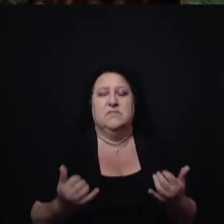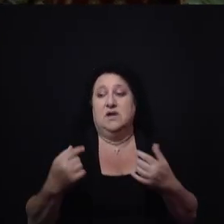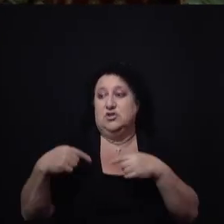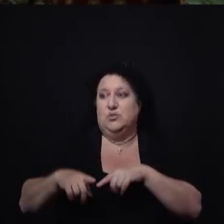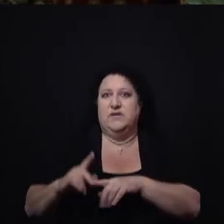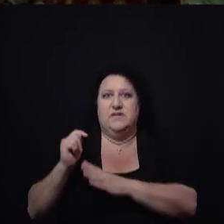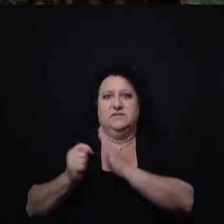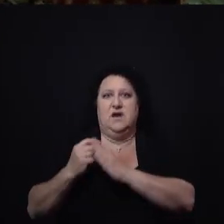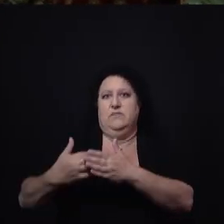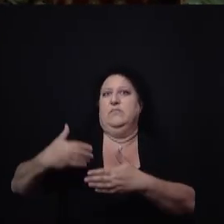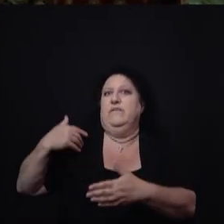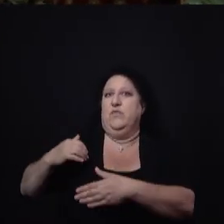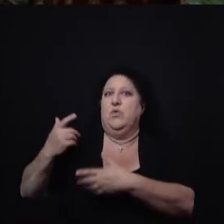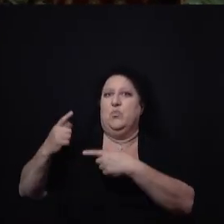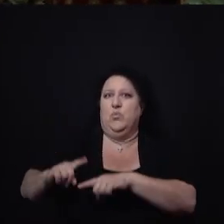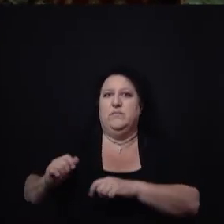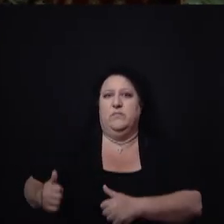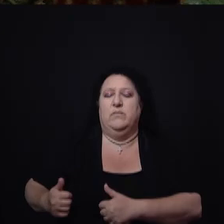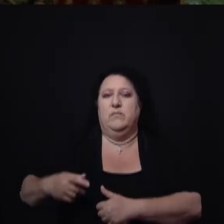minds all over the world right now.